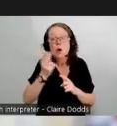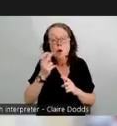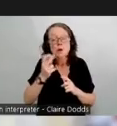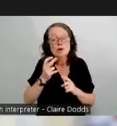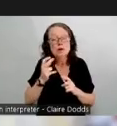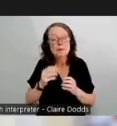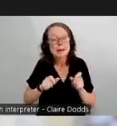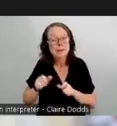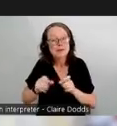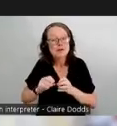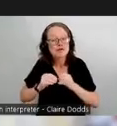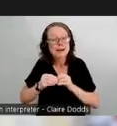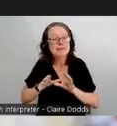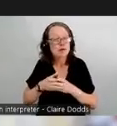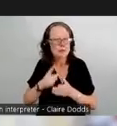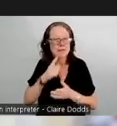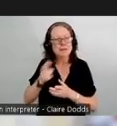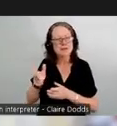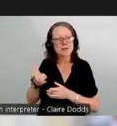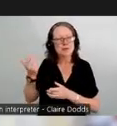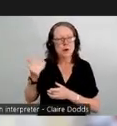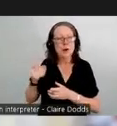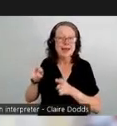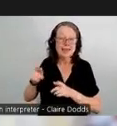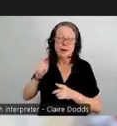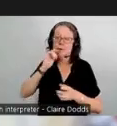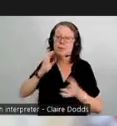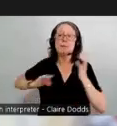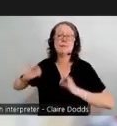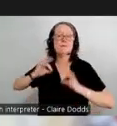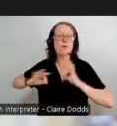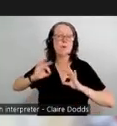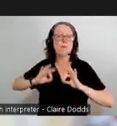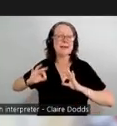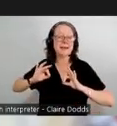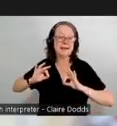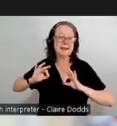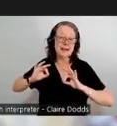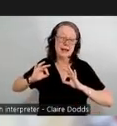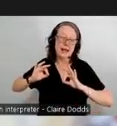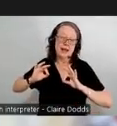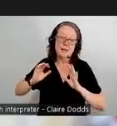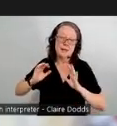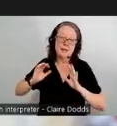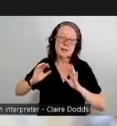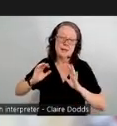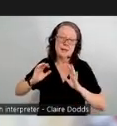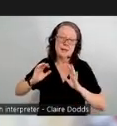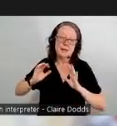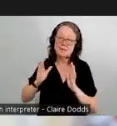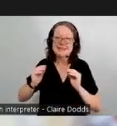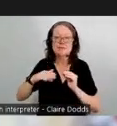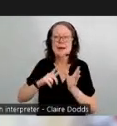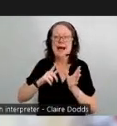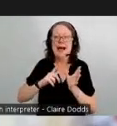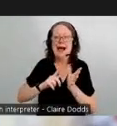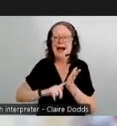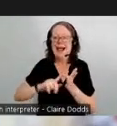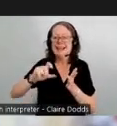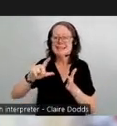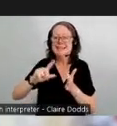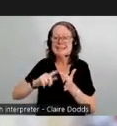mentioned are performing scenes from Alice in Wonderland in huge inflatable luminariums that are coming to visit as